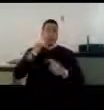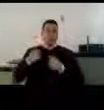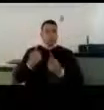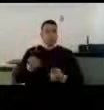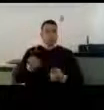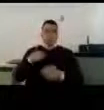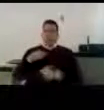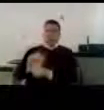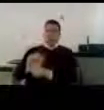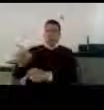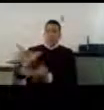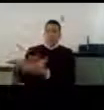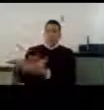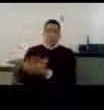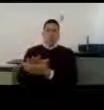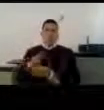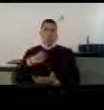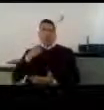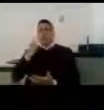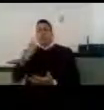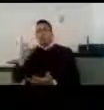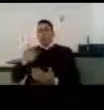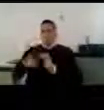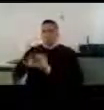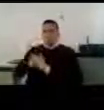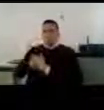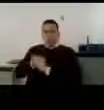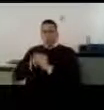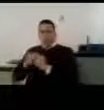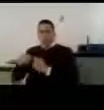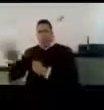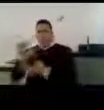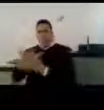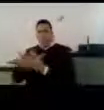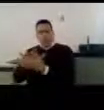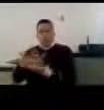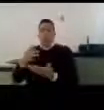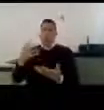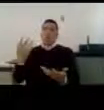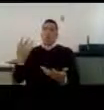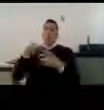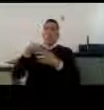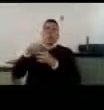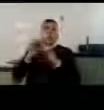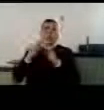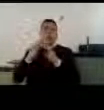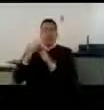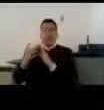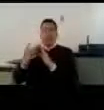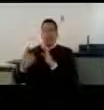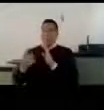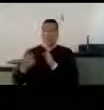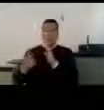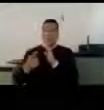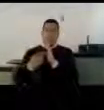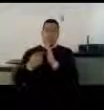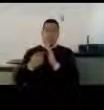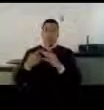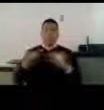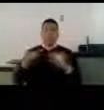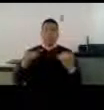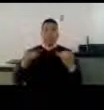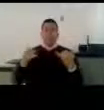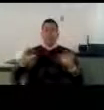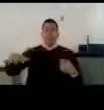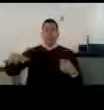have worked in and had the privilege of being able to partner with are in communities where the playground isn't even